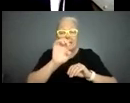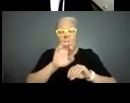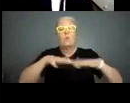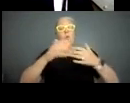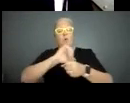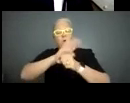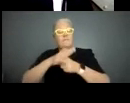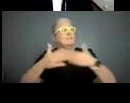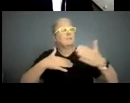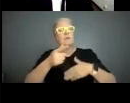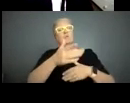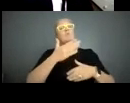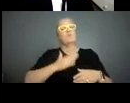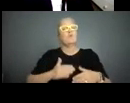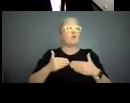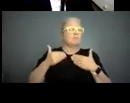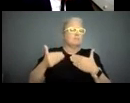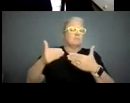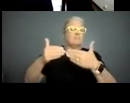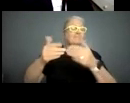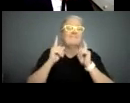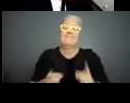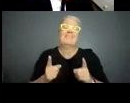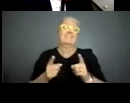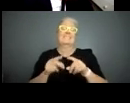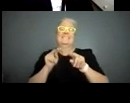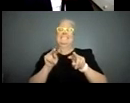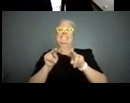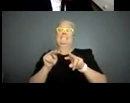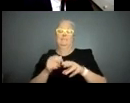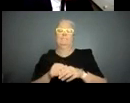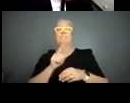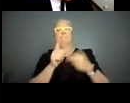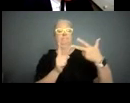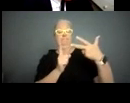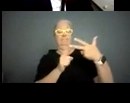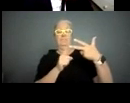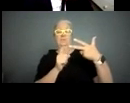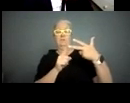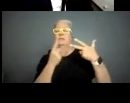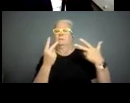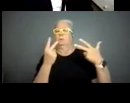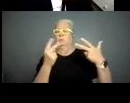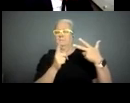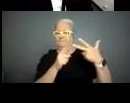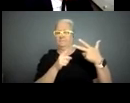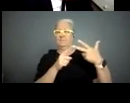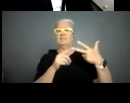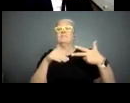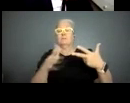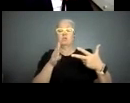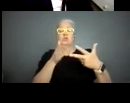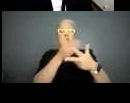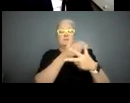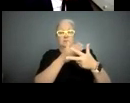forward. A third thing to do, which is really important and was touched on in those other two levers, is